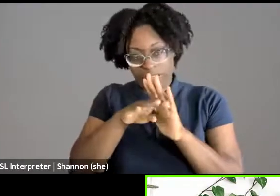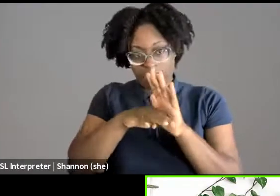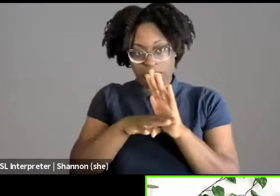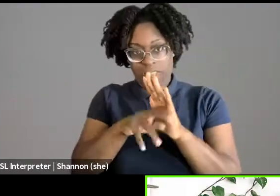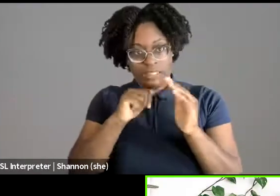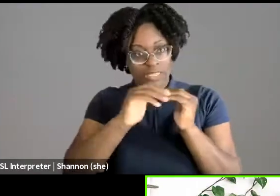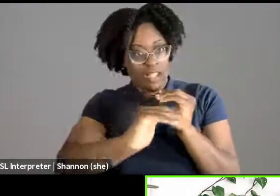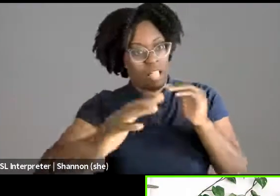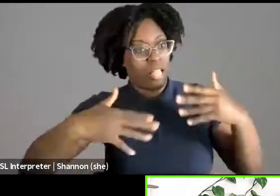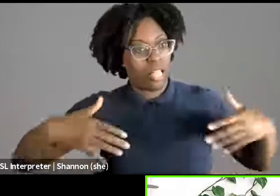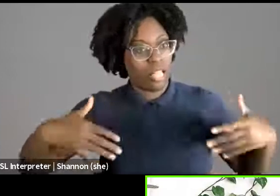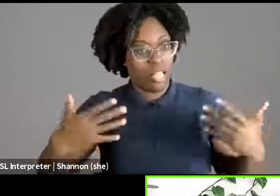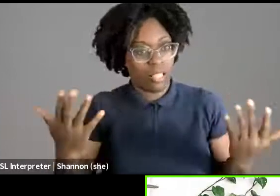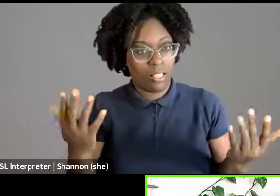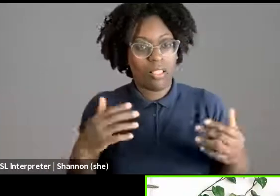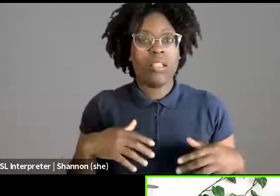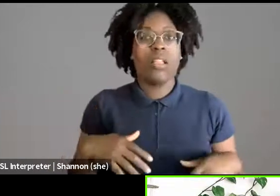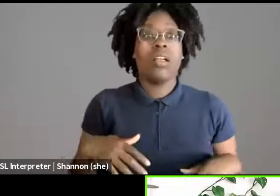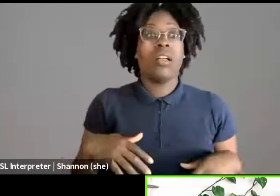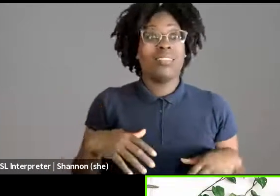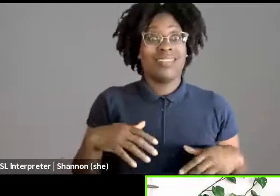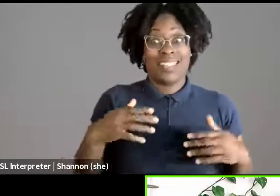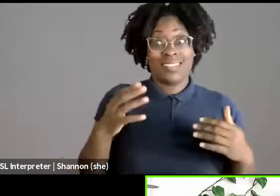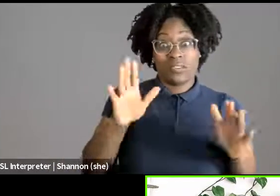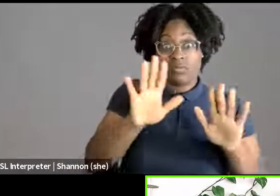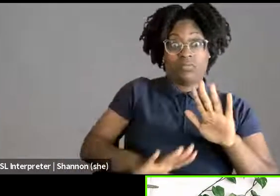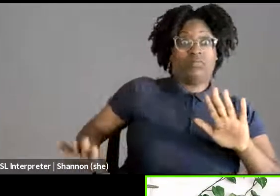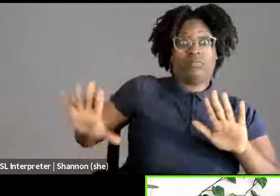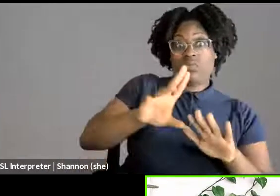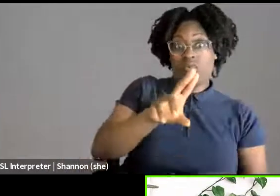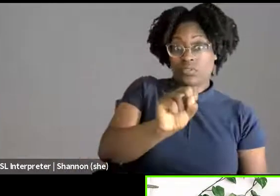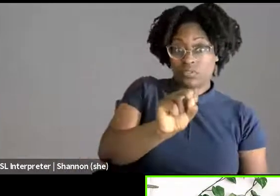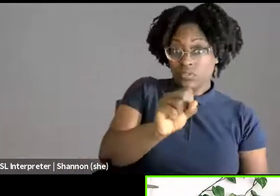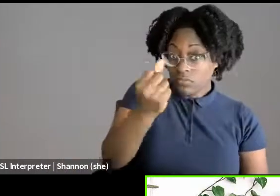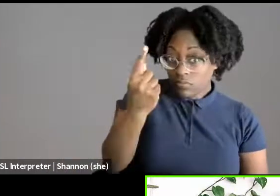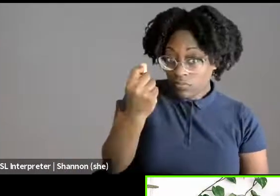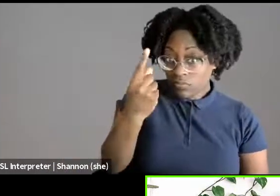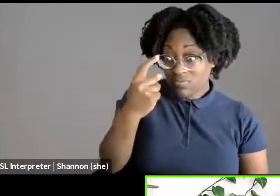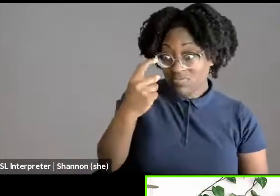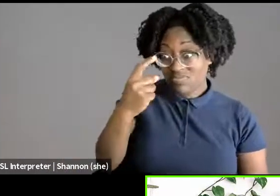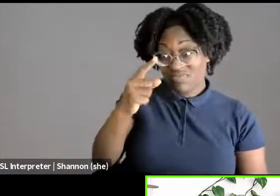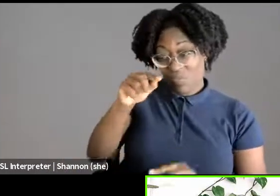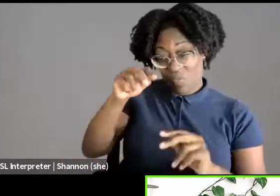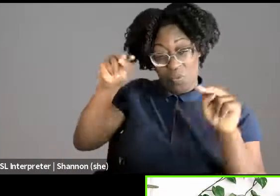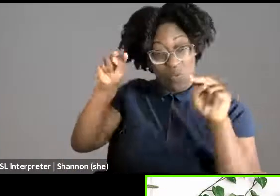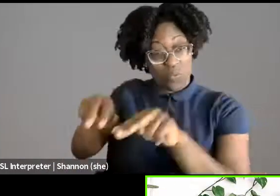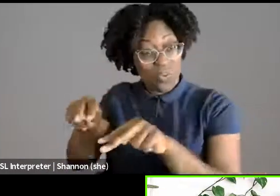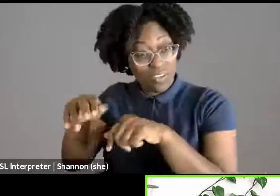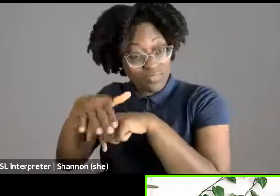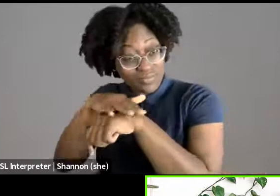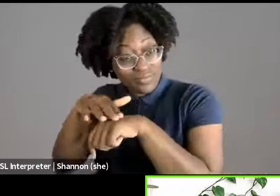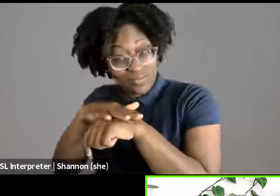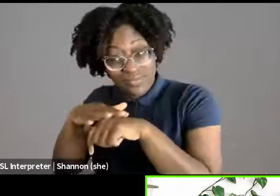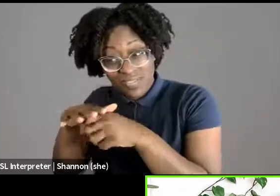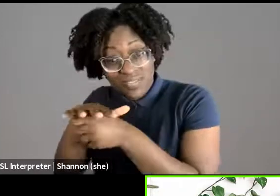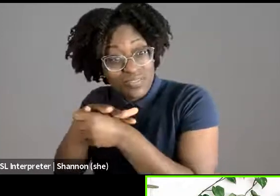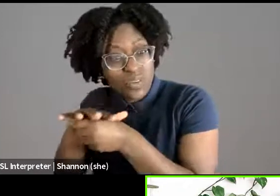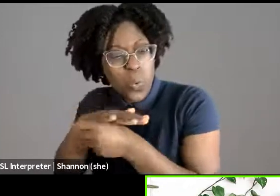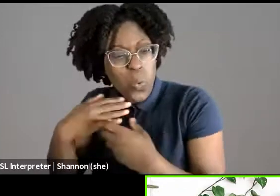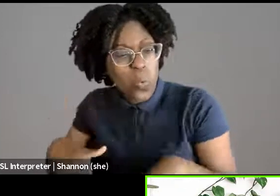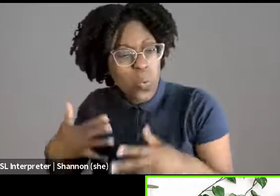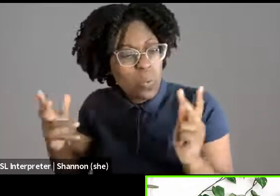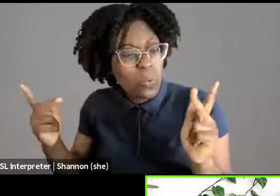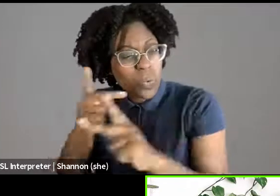Indian country, those systems, some of them are completely broken down. There's tons of folks without jobs or